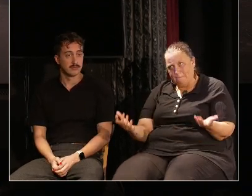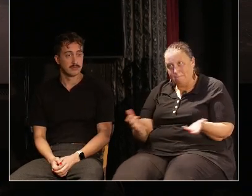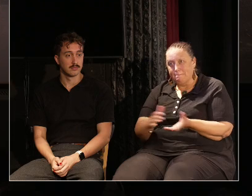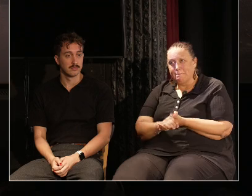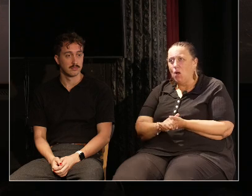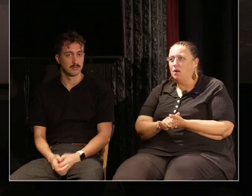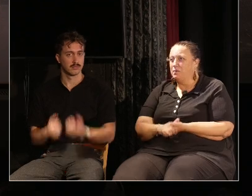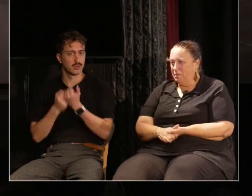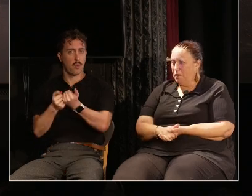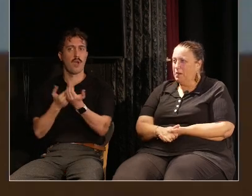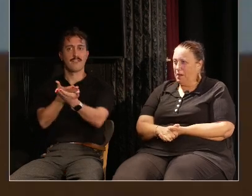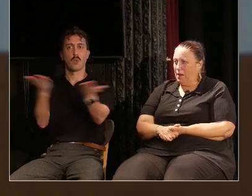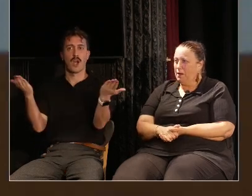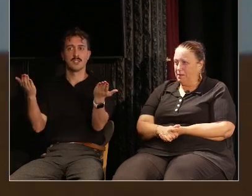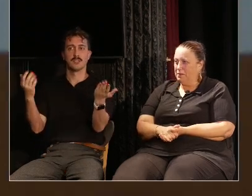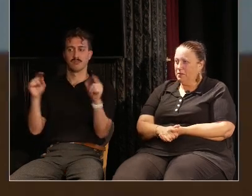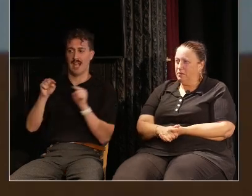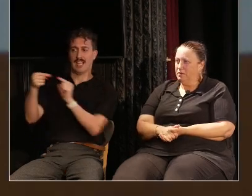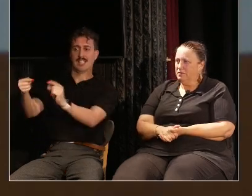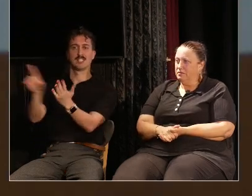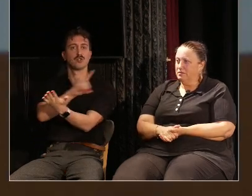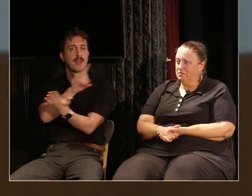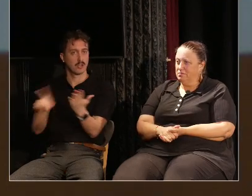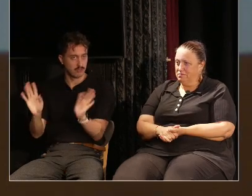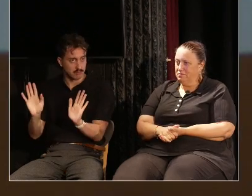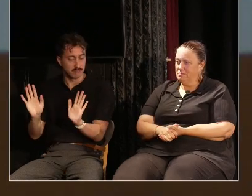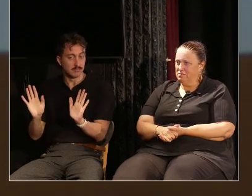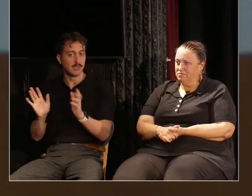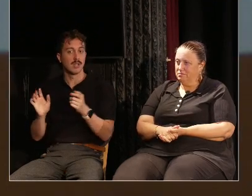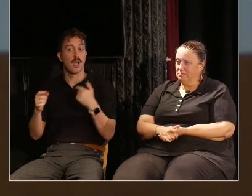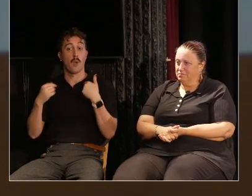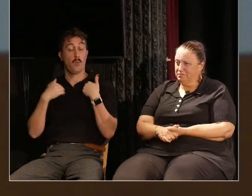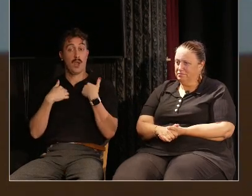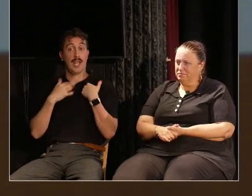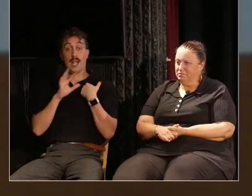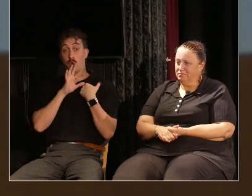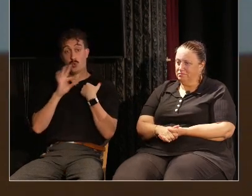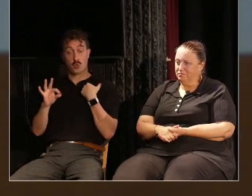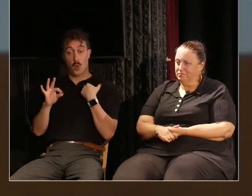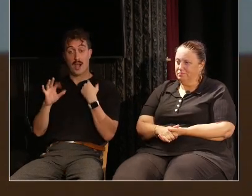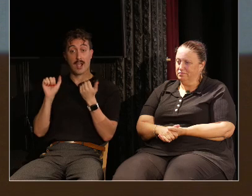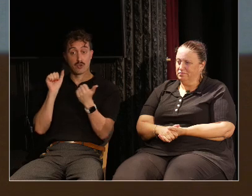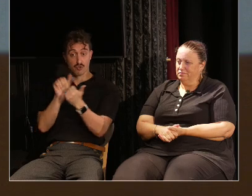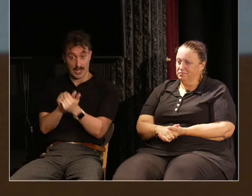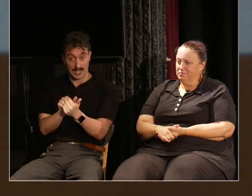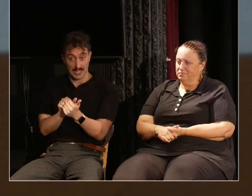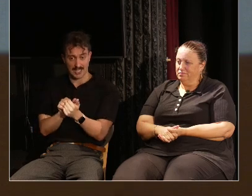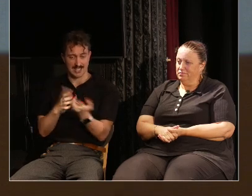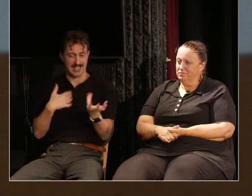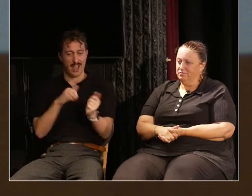we support everyone. We're against discrimination. And so, as I said to you, we're not of the view that the sporting